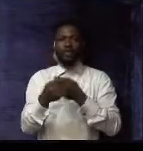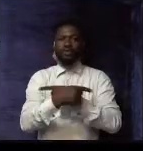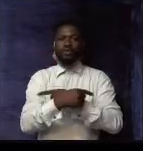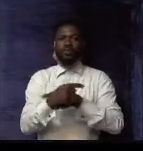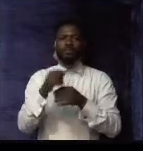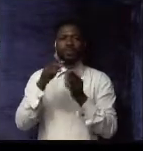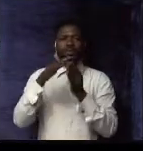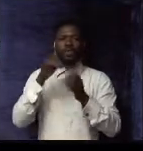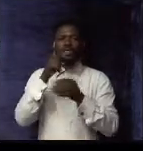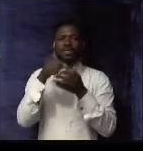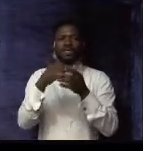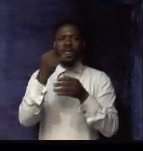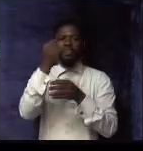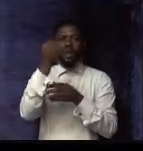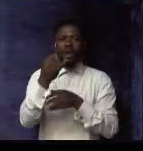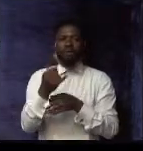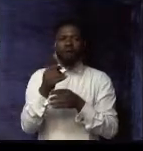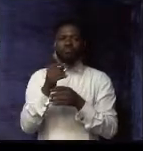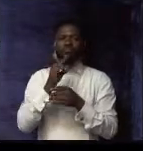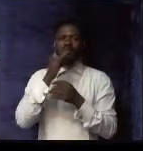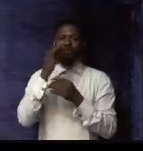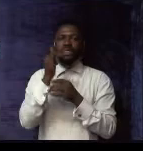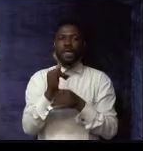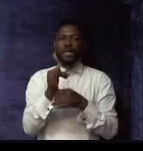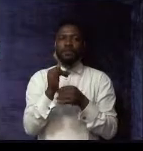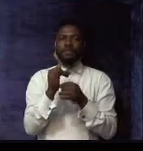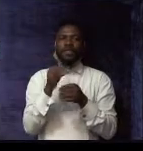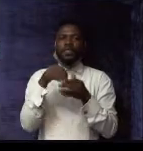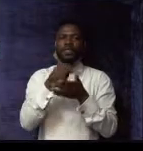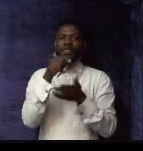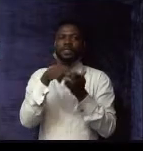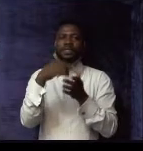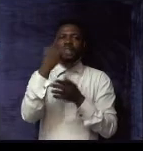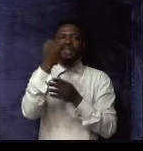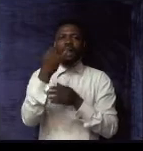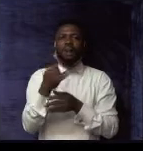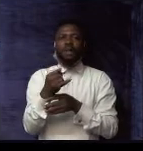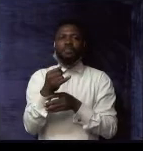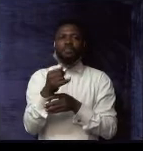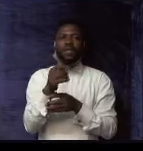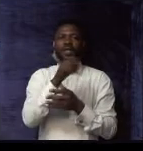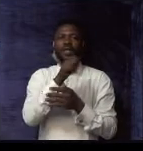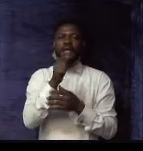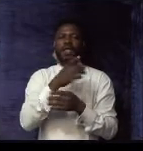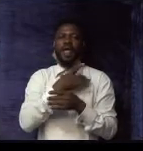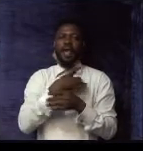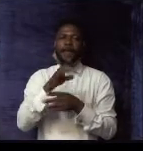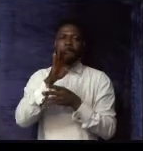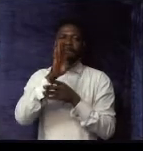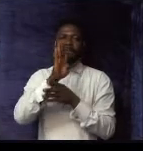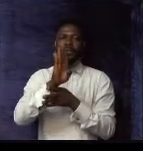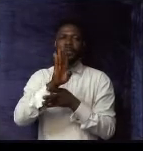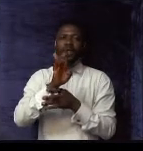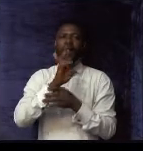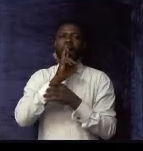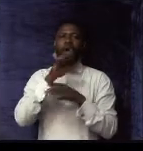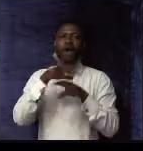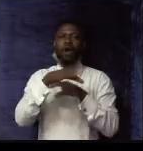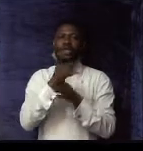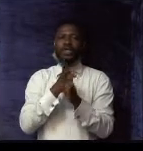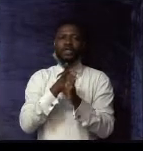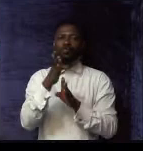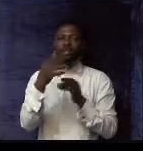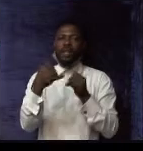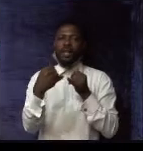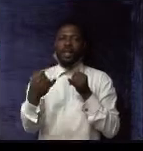today. Now study this diagram critically. In this diagram, A and B